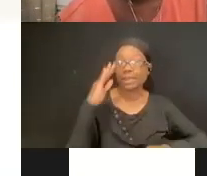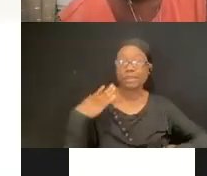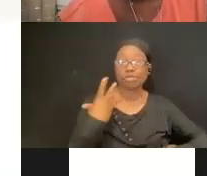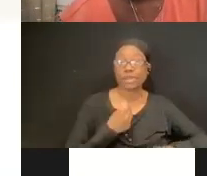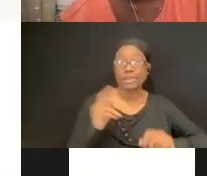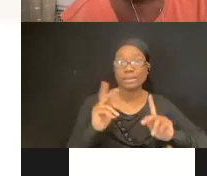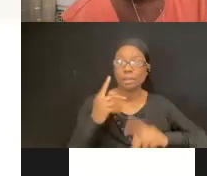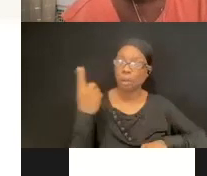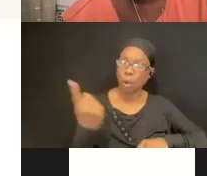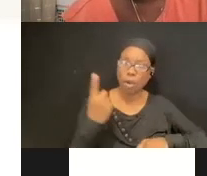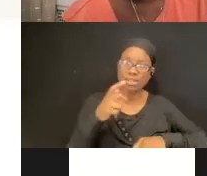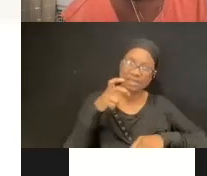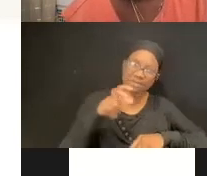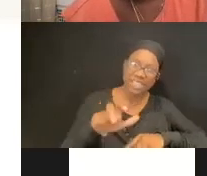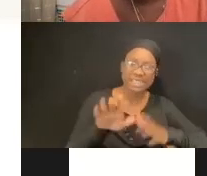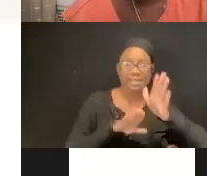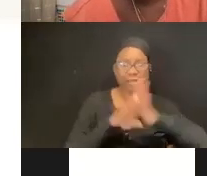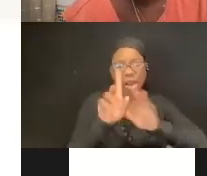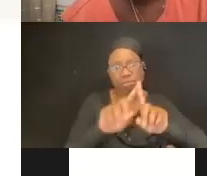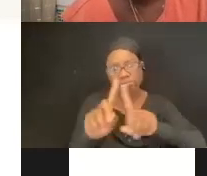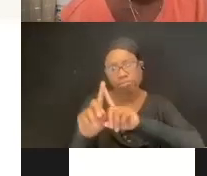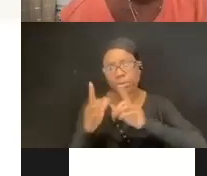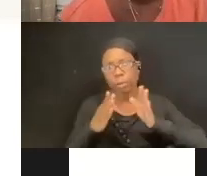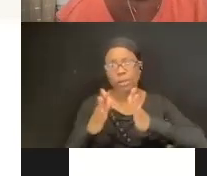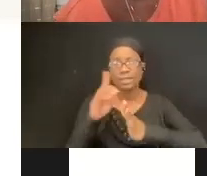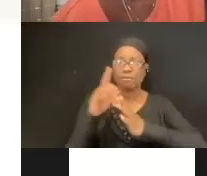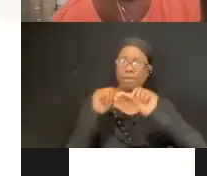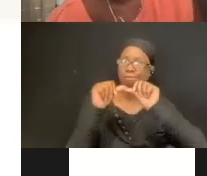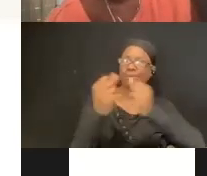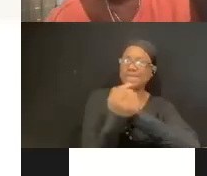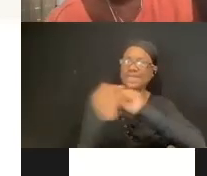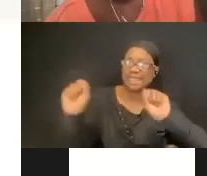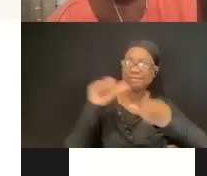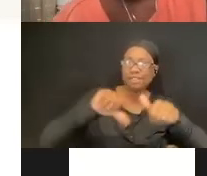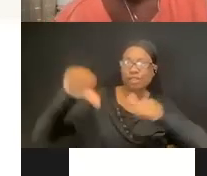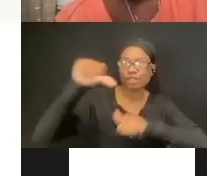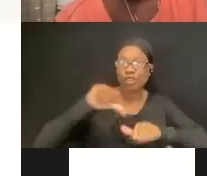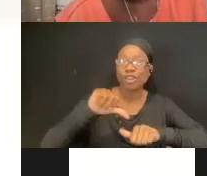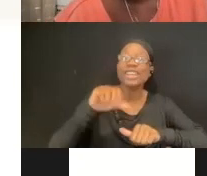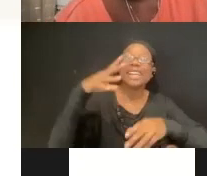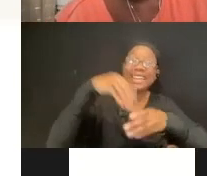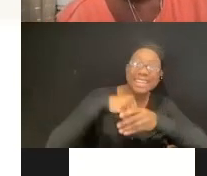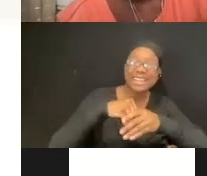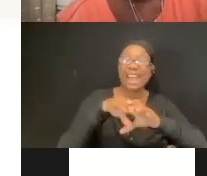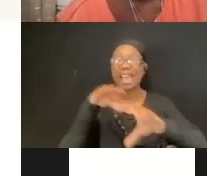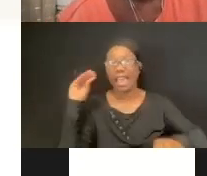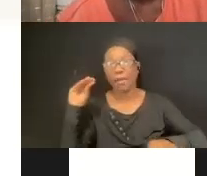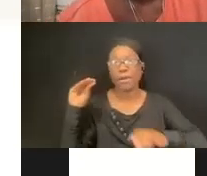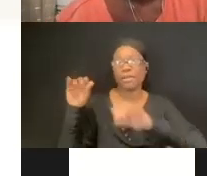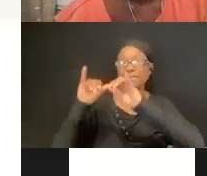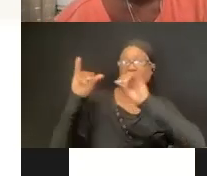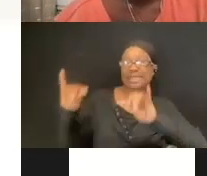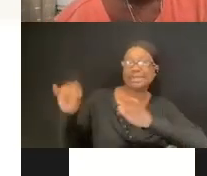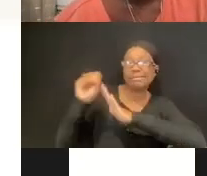other safe and to house each other outside of these state interventions. And so we're really clear that